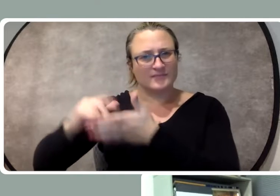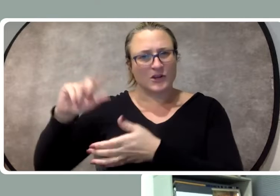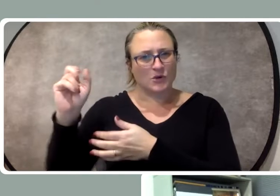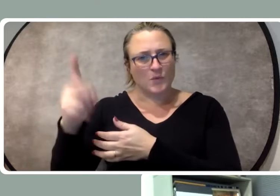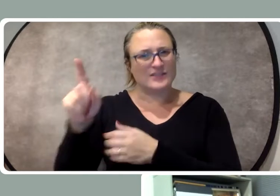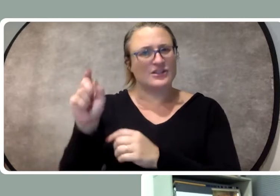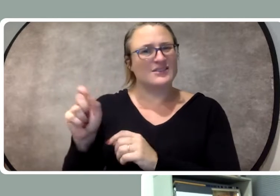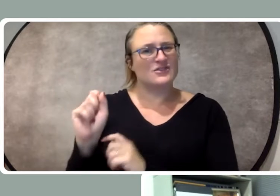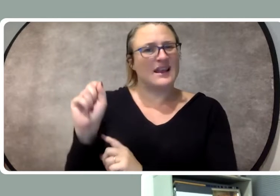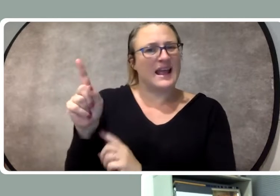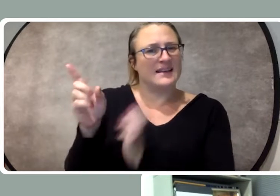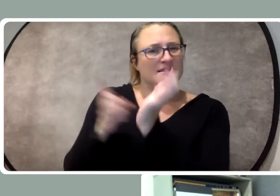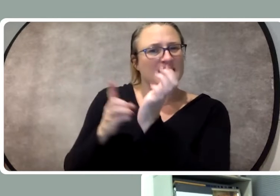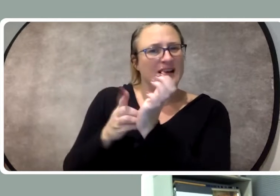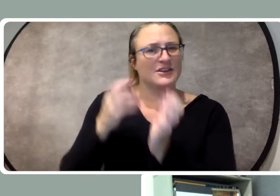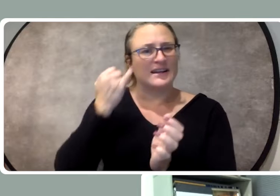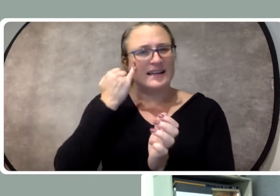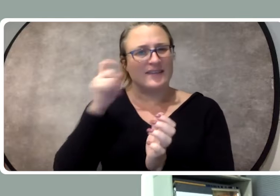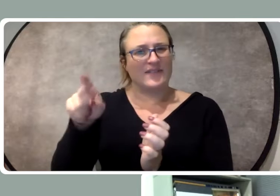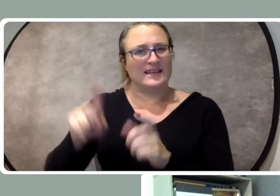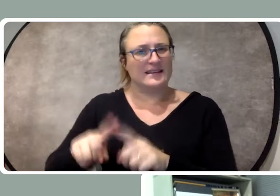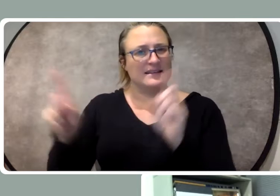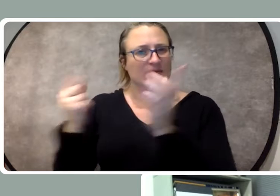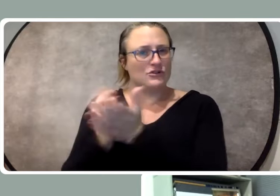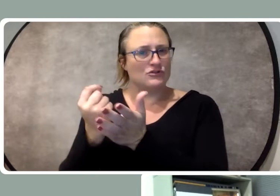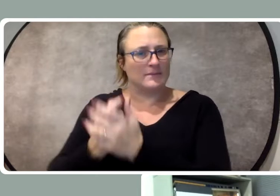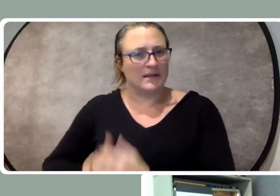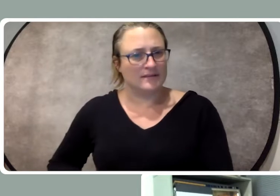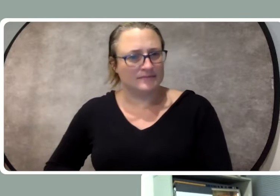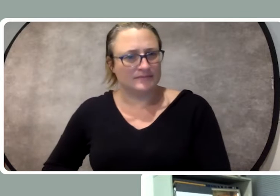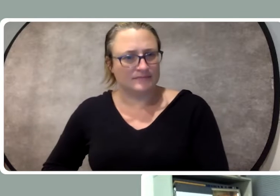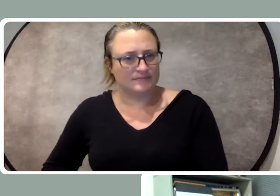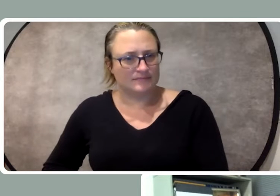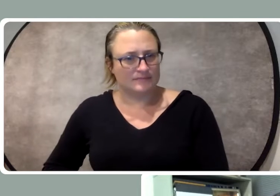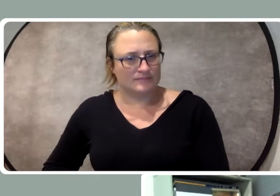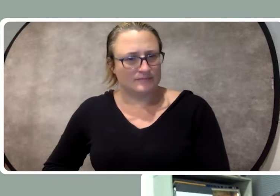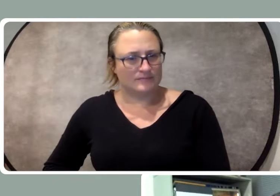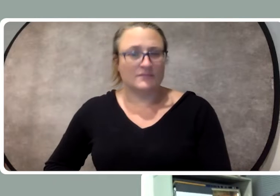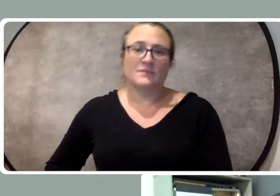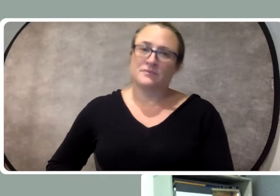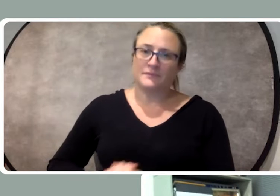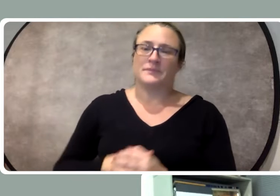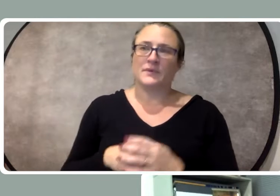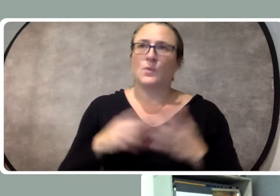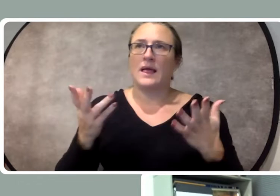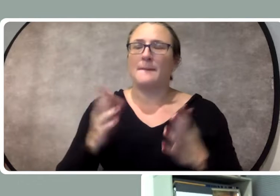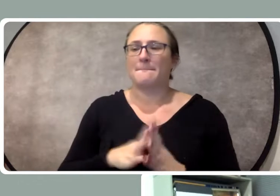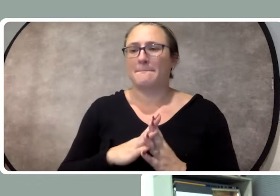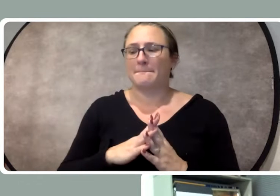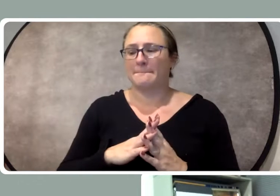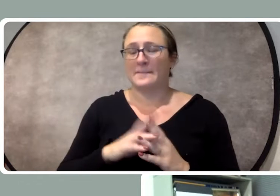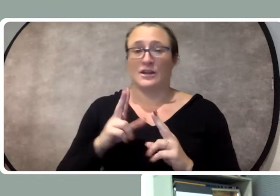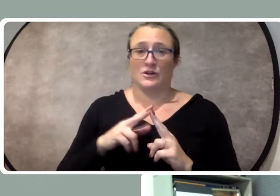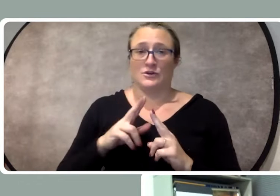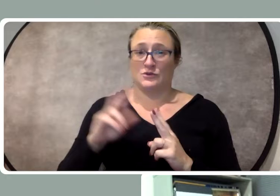wondering whether they should be treated differently because of that? Well, so, two